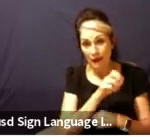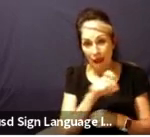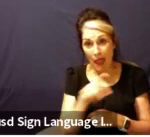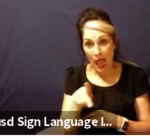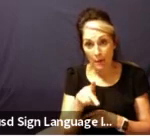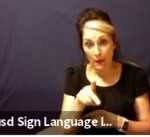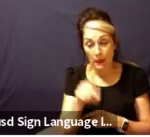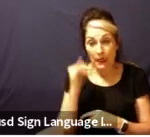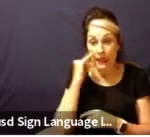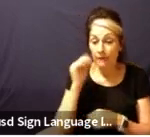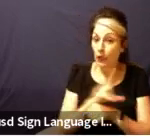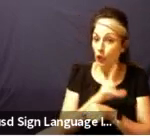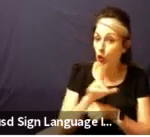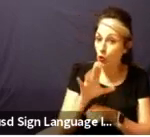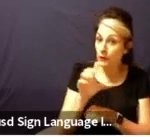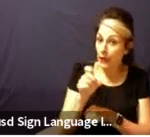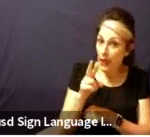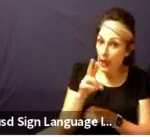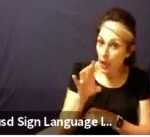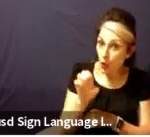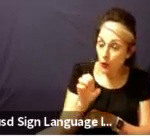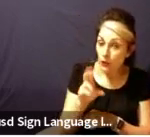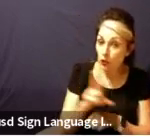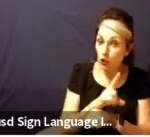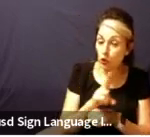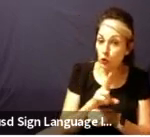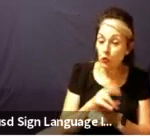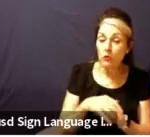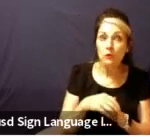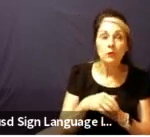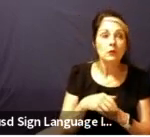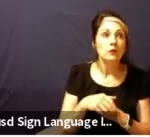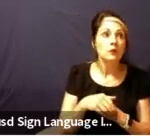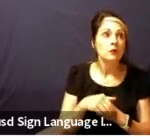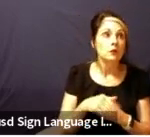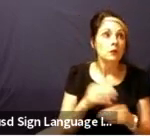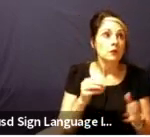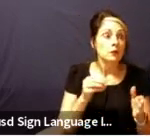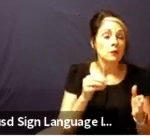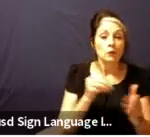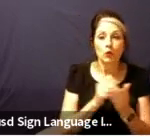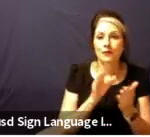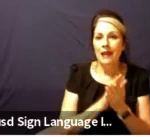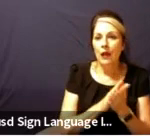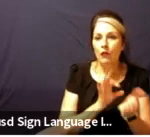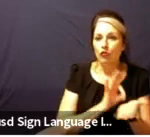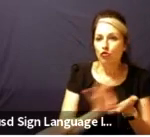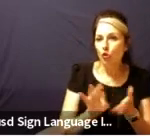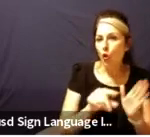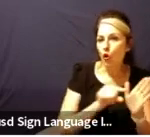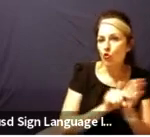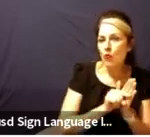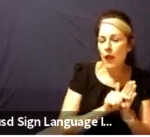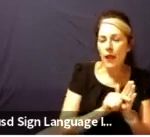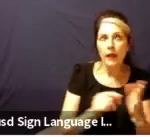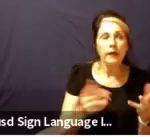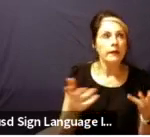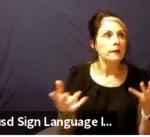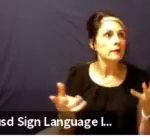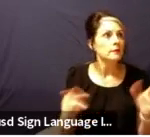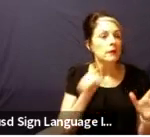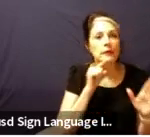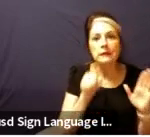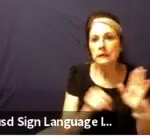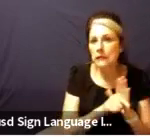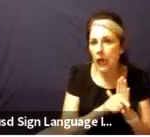But if they use Aries to um, enter their scores, their grades, their the assignments